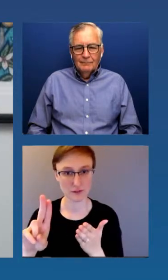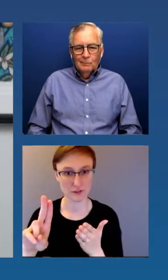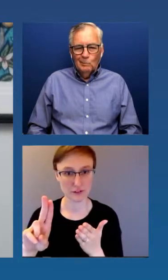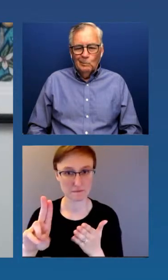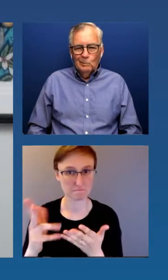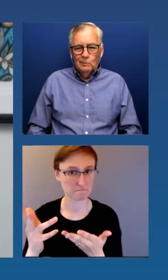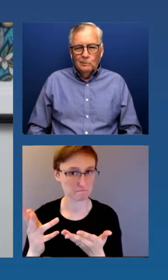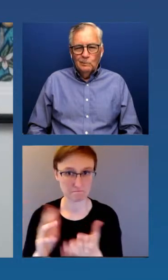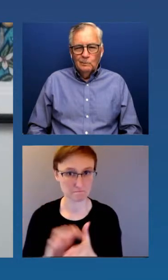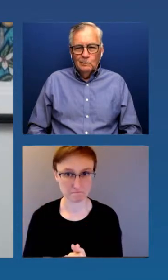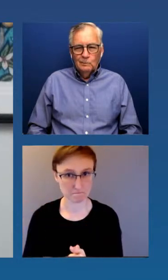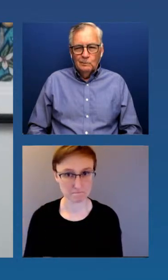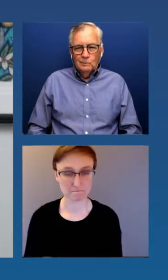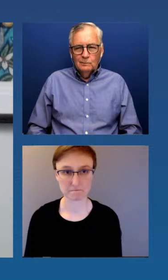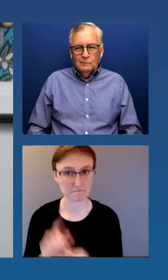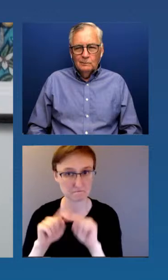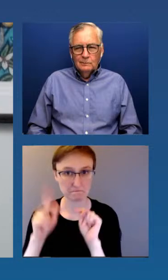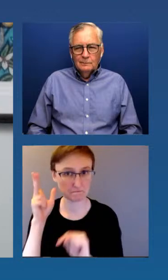Ottawa,